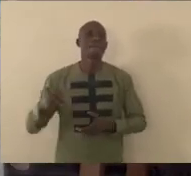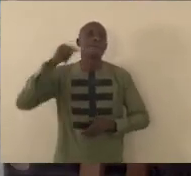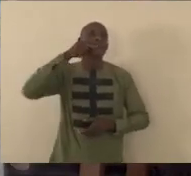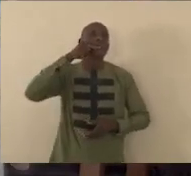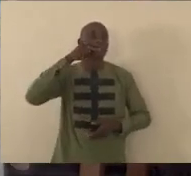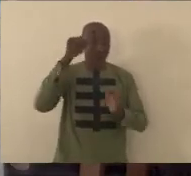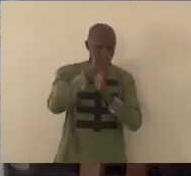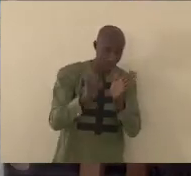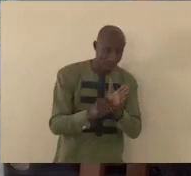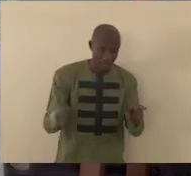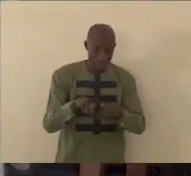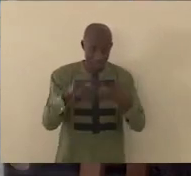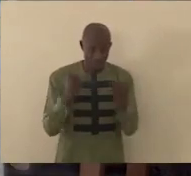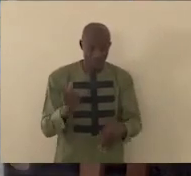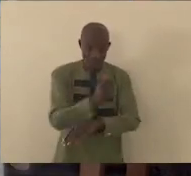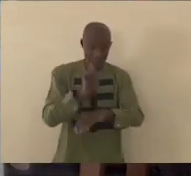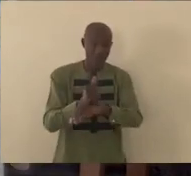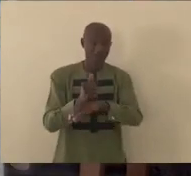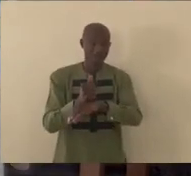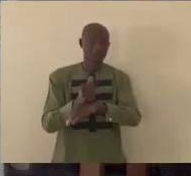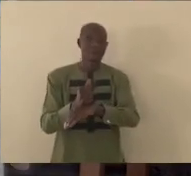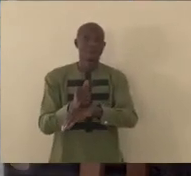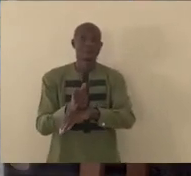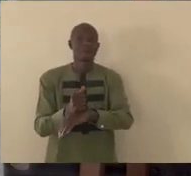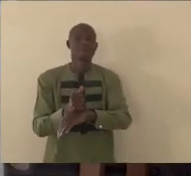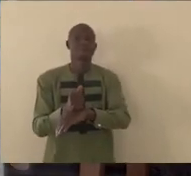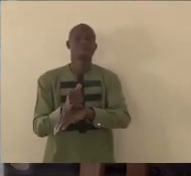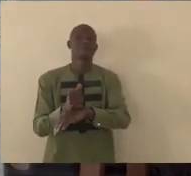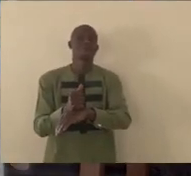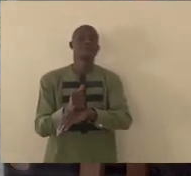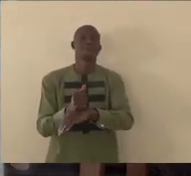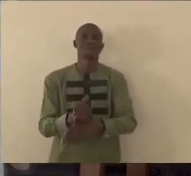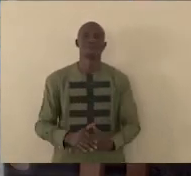The Nigerian state, as presently constituted,